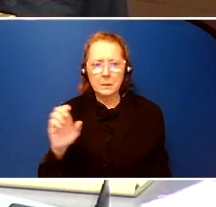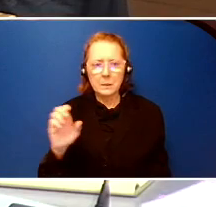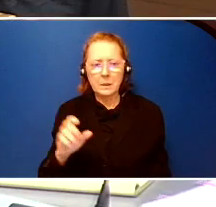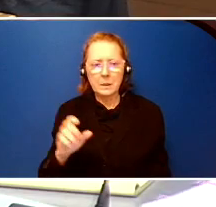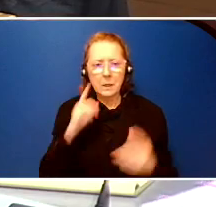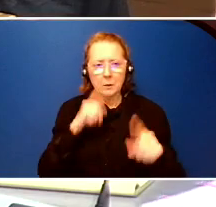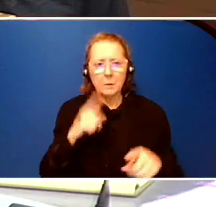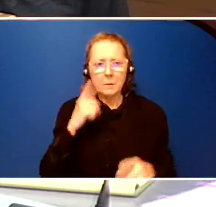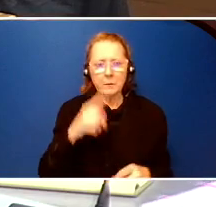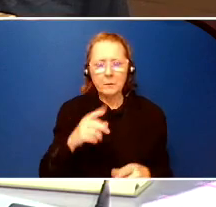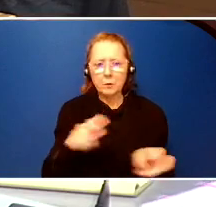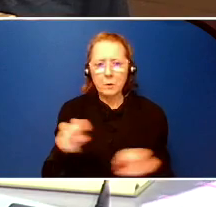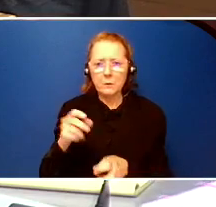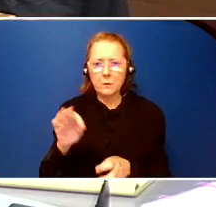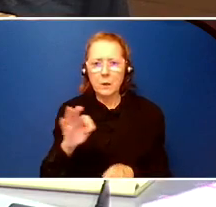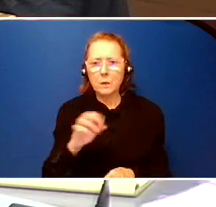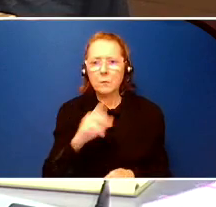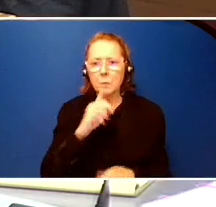Oregon.